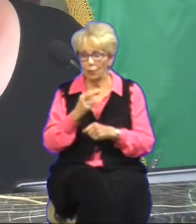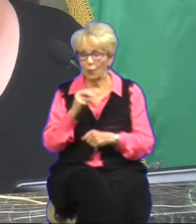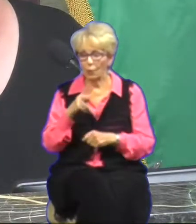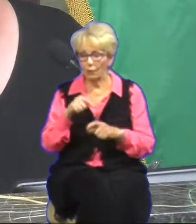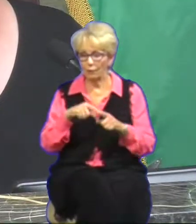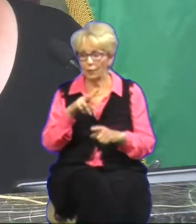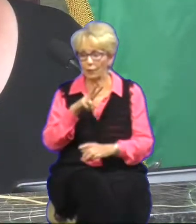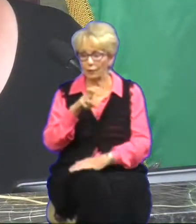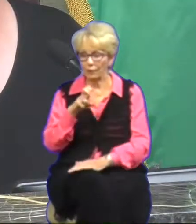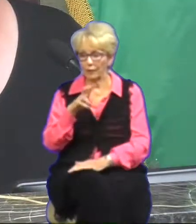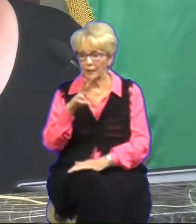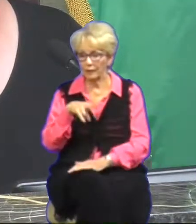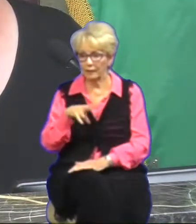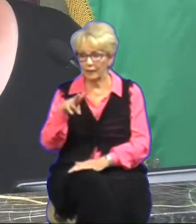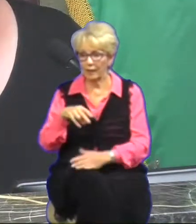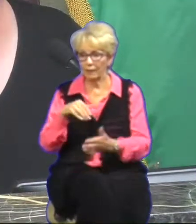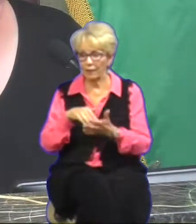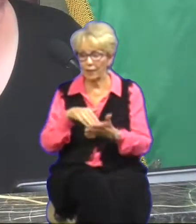of